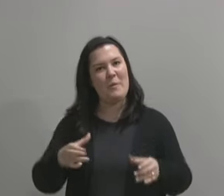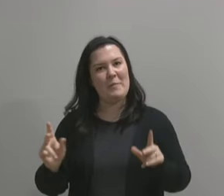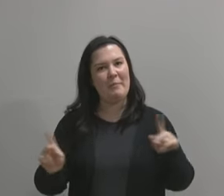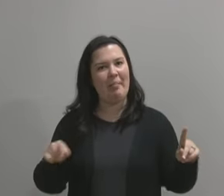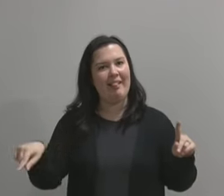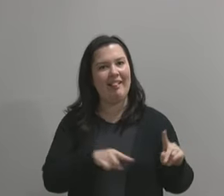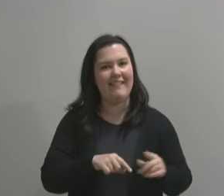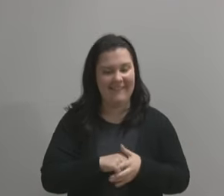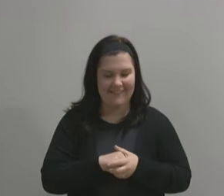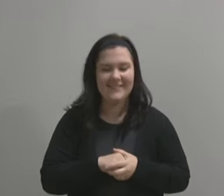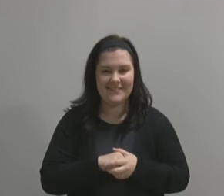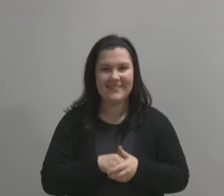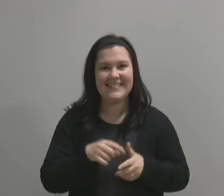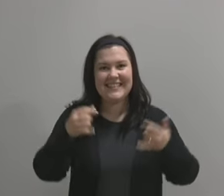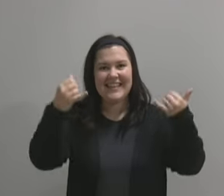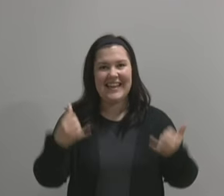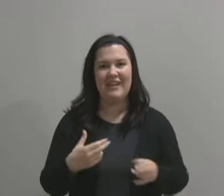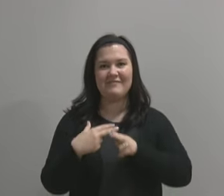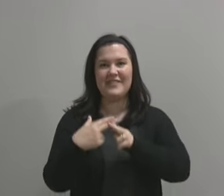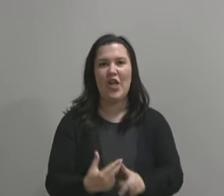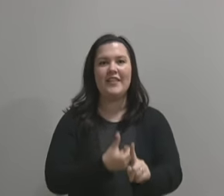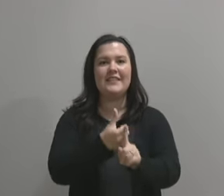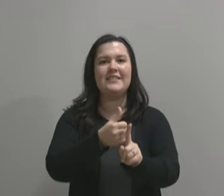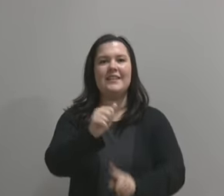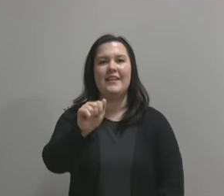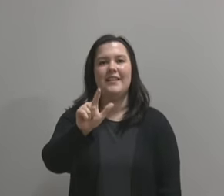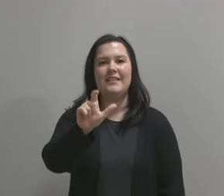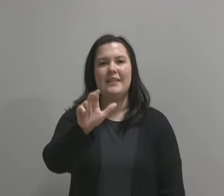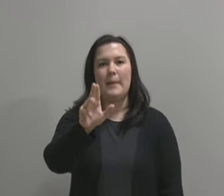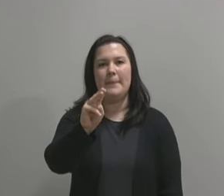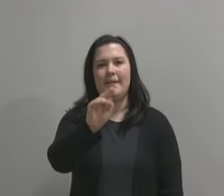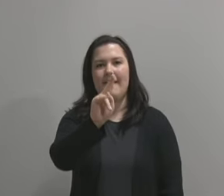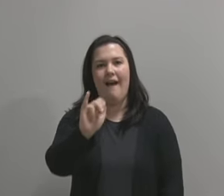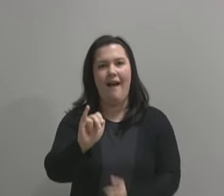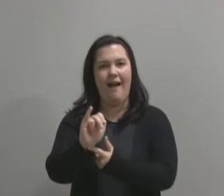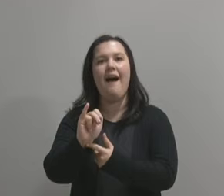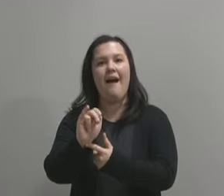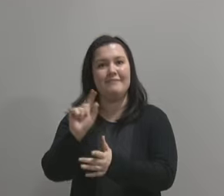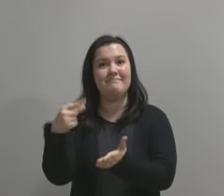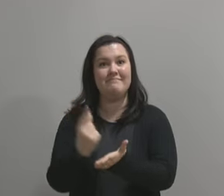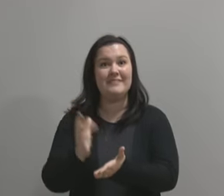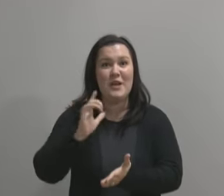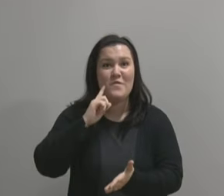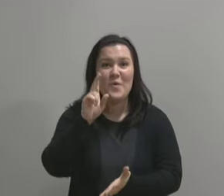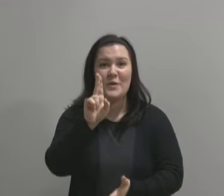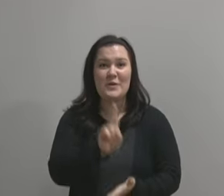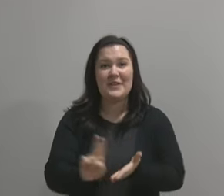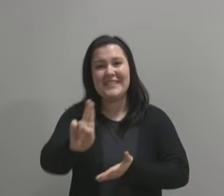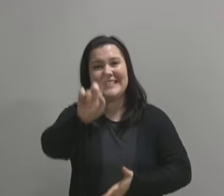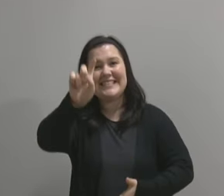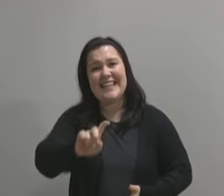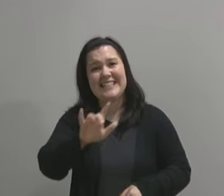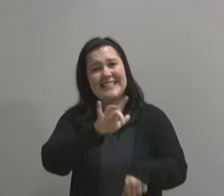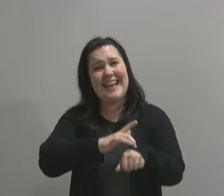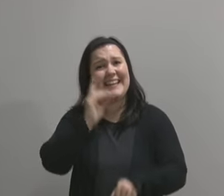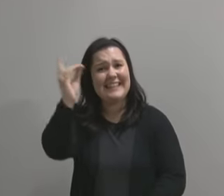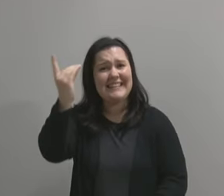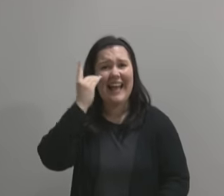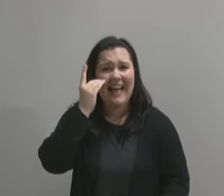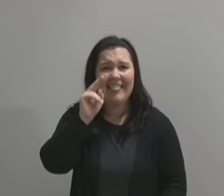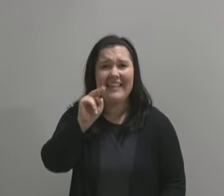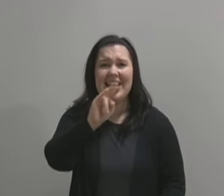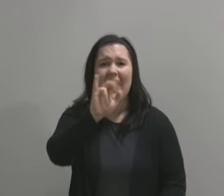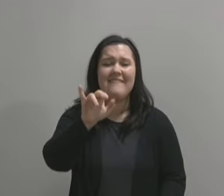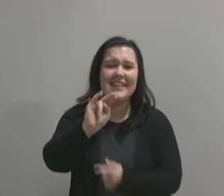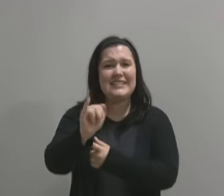of individuals. You may now call yourselves alumni of the University of Texas at Dallas, Naveen